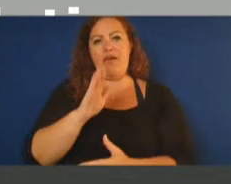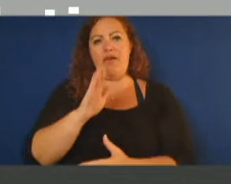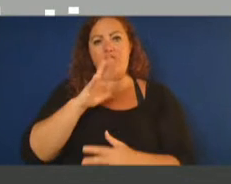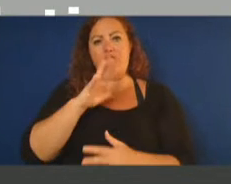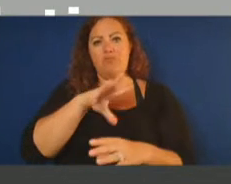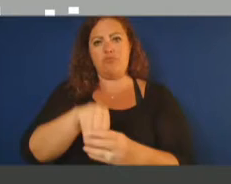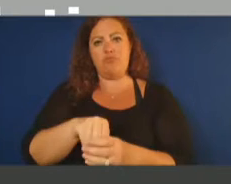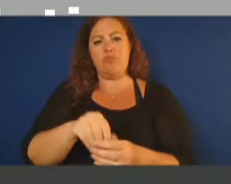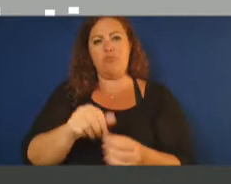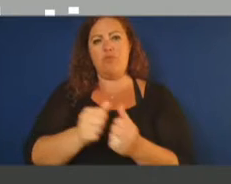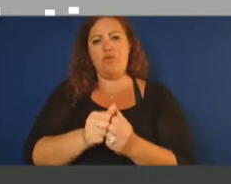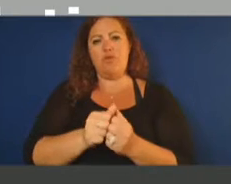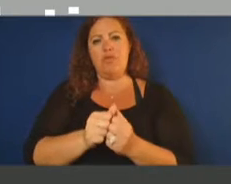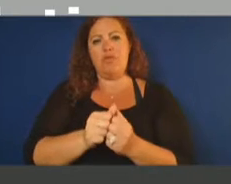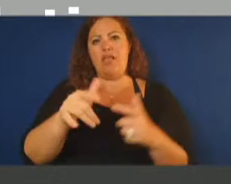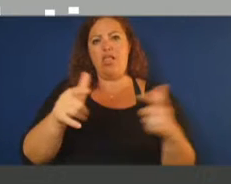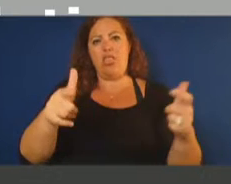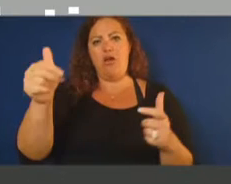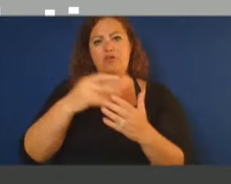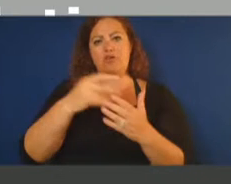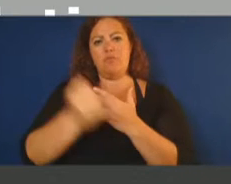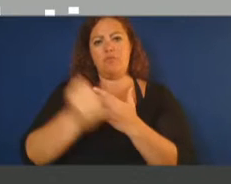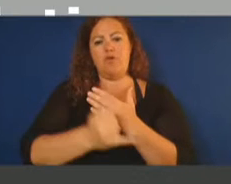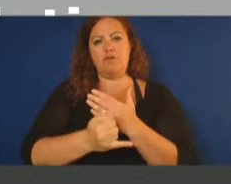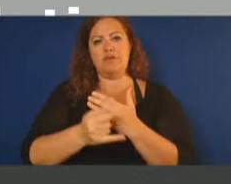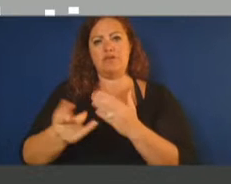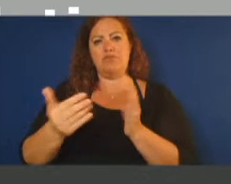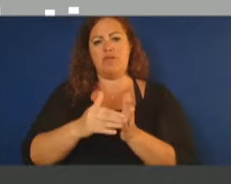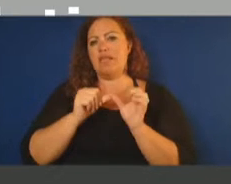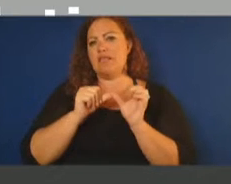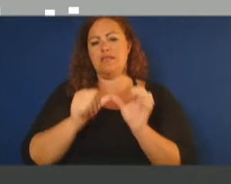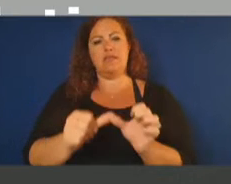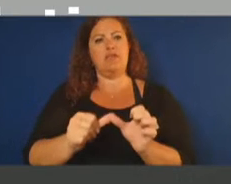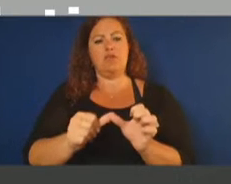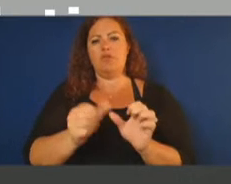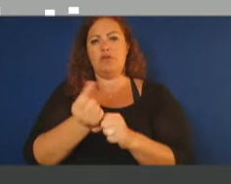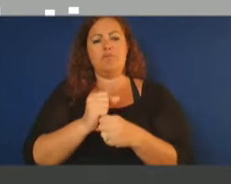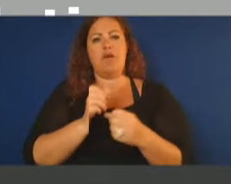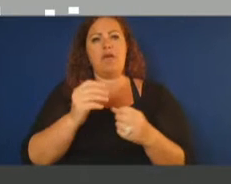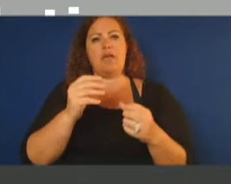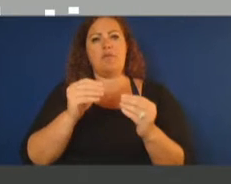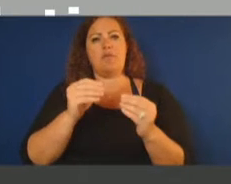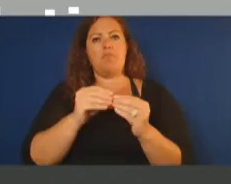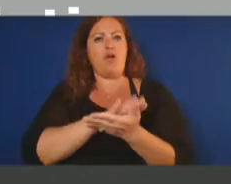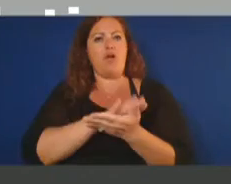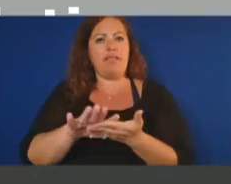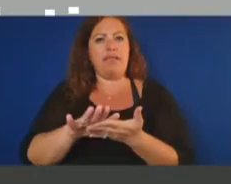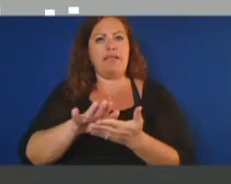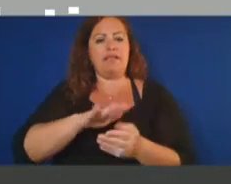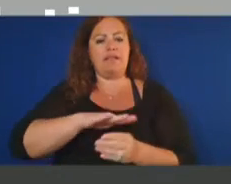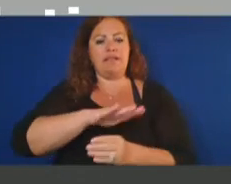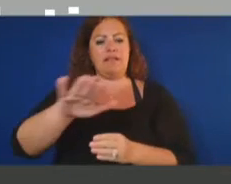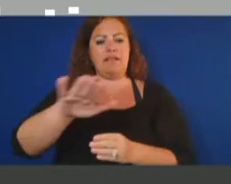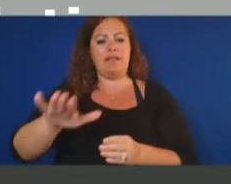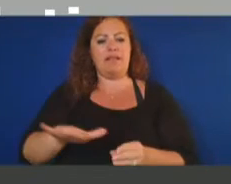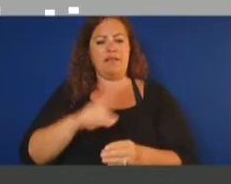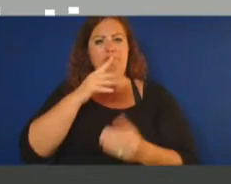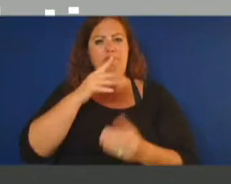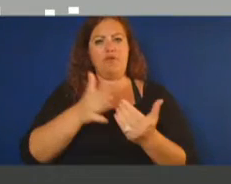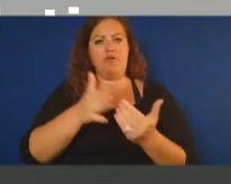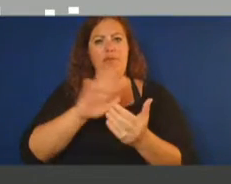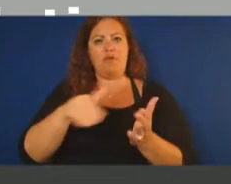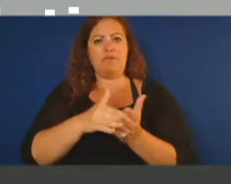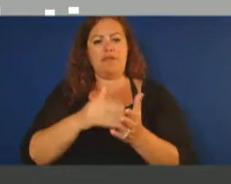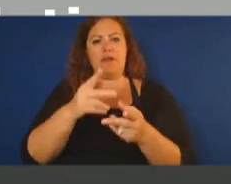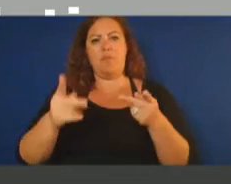into uh that larger project to just again continue to kind of create a little bit of a cleaner Edge uh for that neighborhood center uh Place